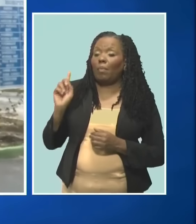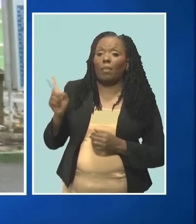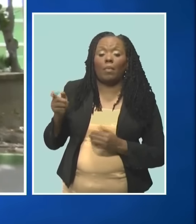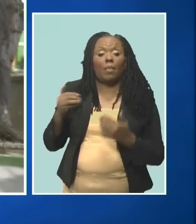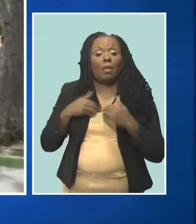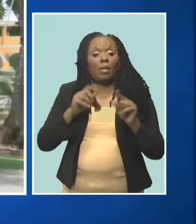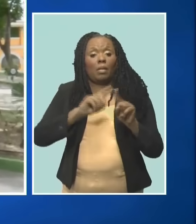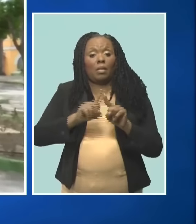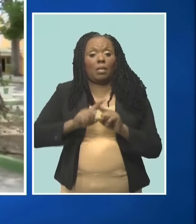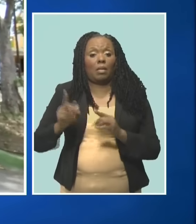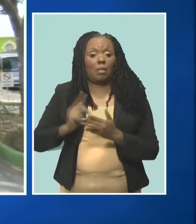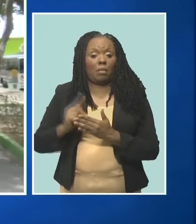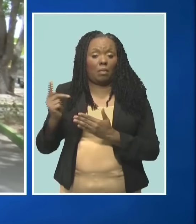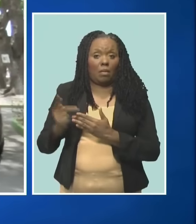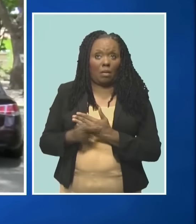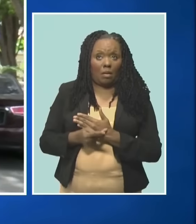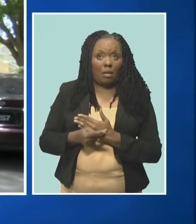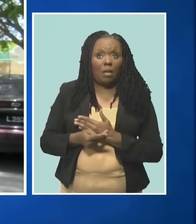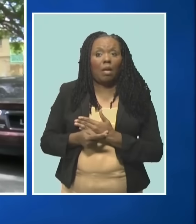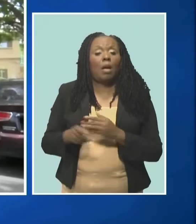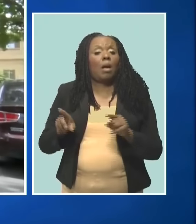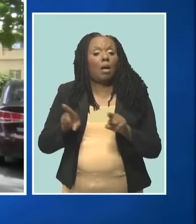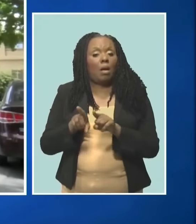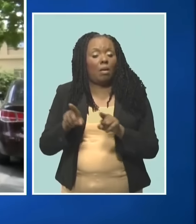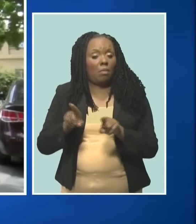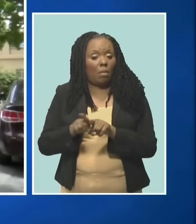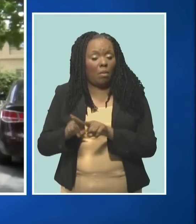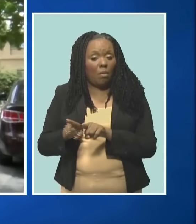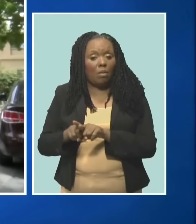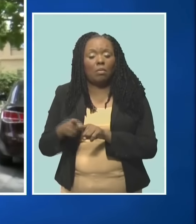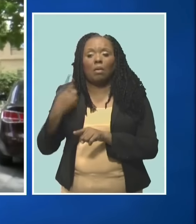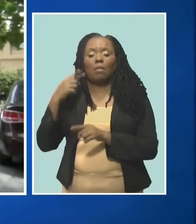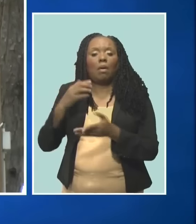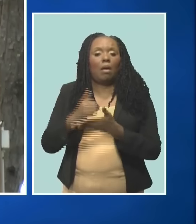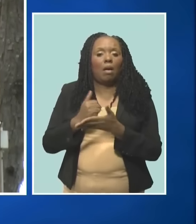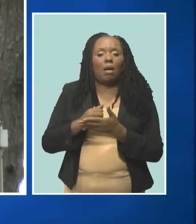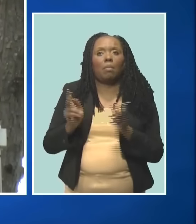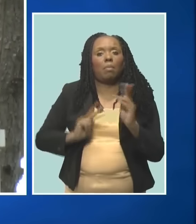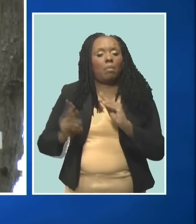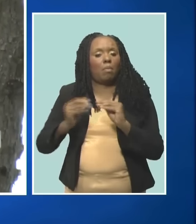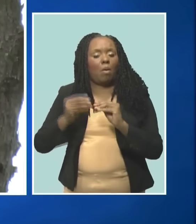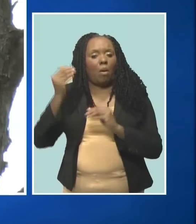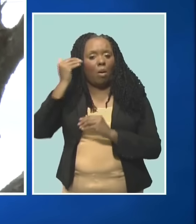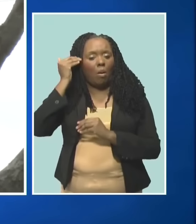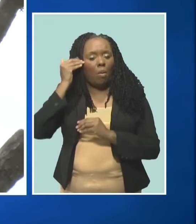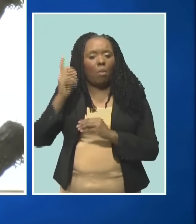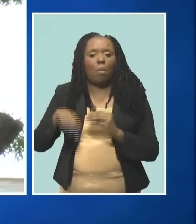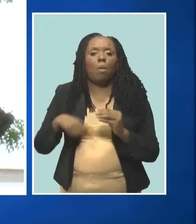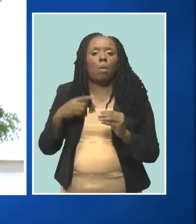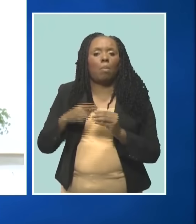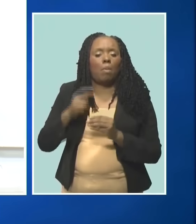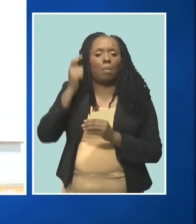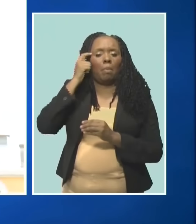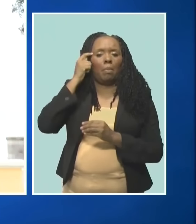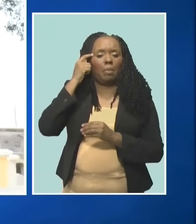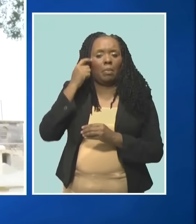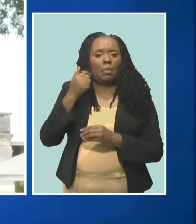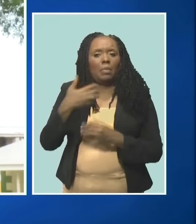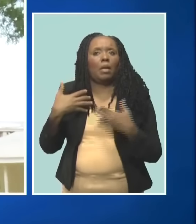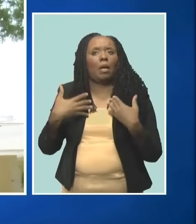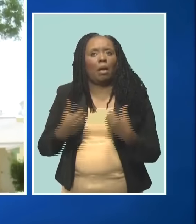several programs, including the Check My Bias campaign, in an effort to raise awareness about mental health and break the